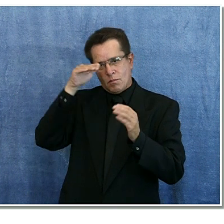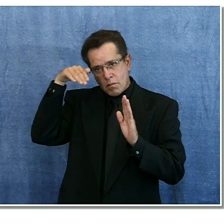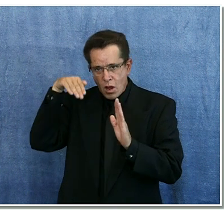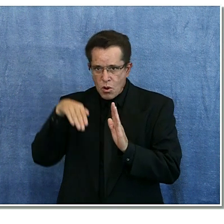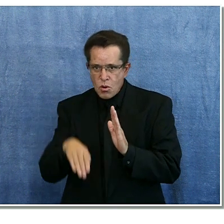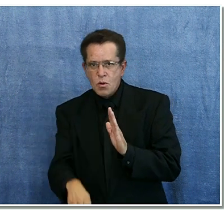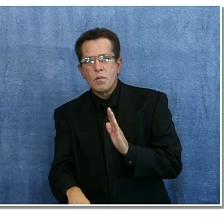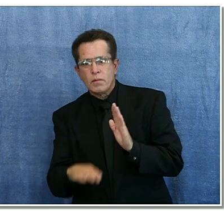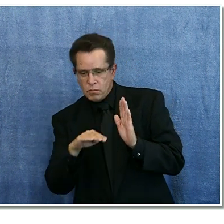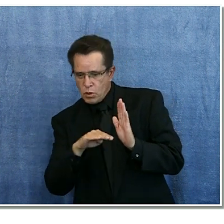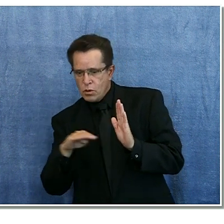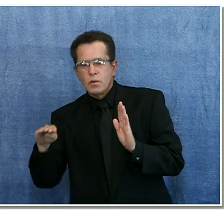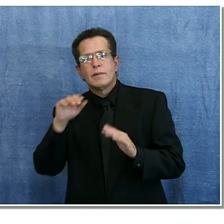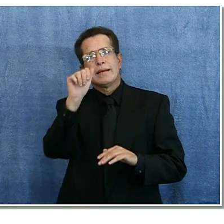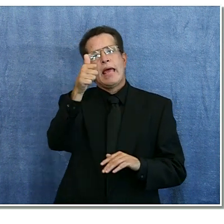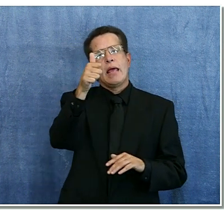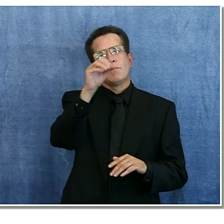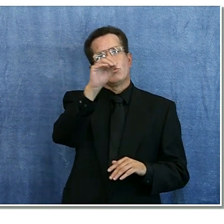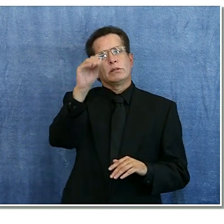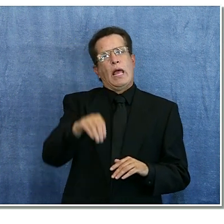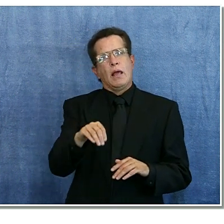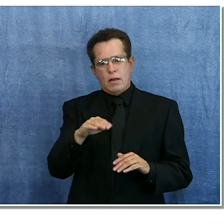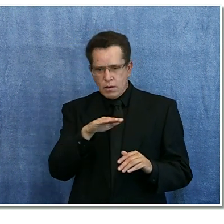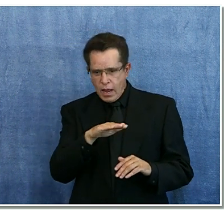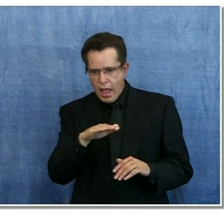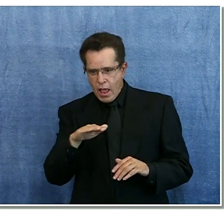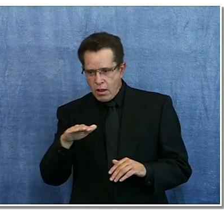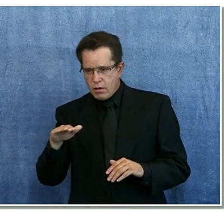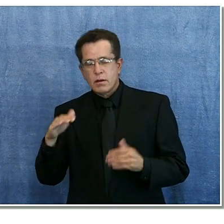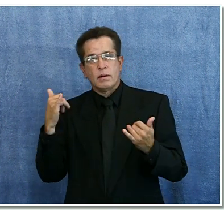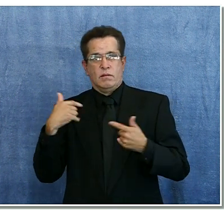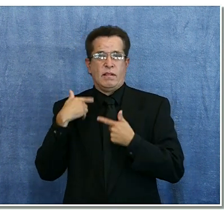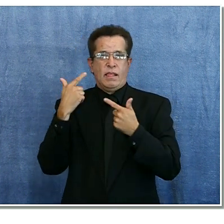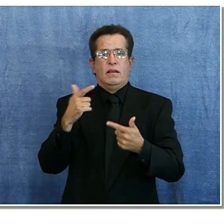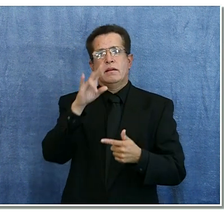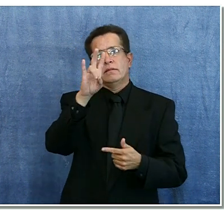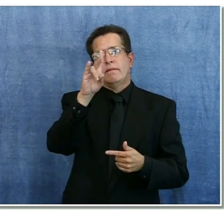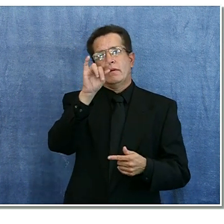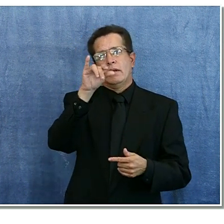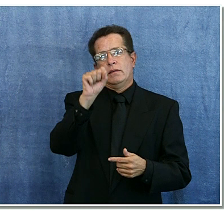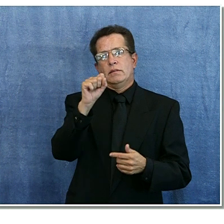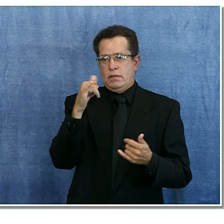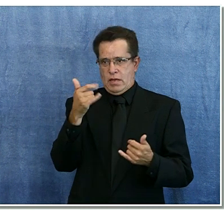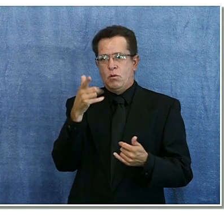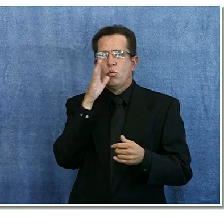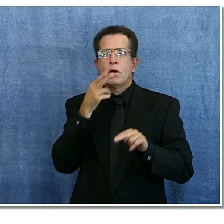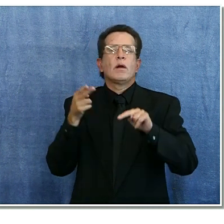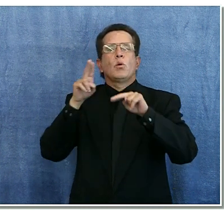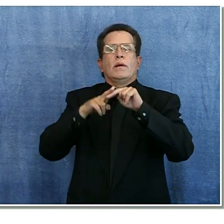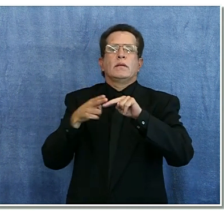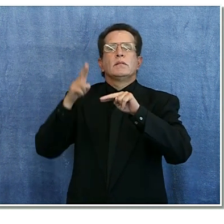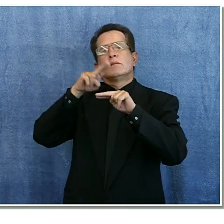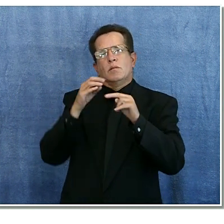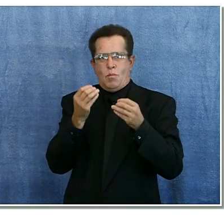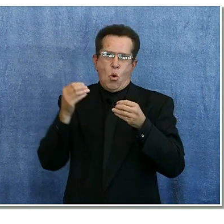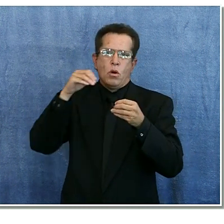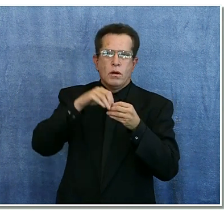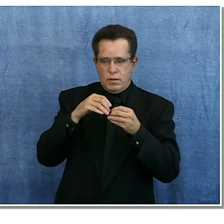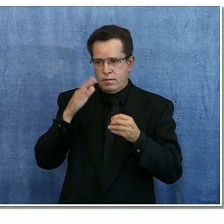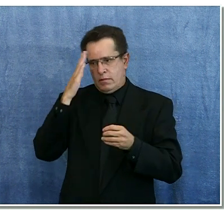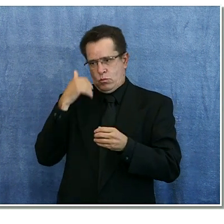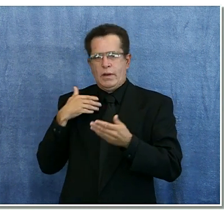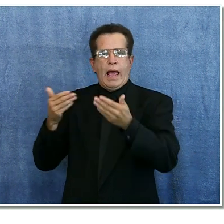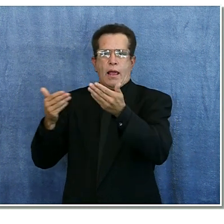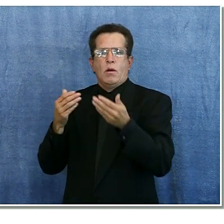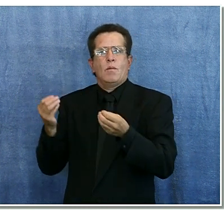10% or less. And then in the past 7 days, we've been increasing due to bringing on additional